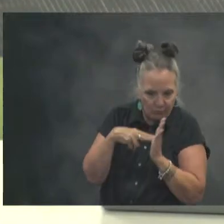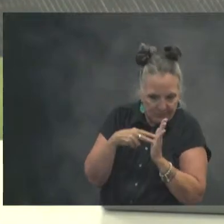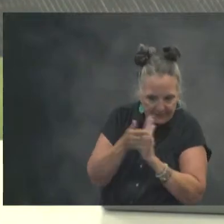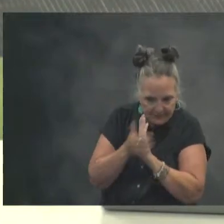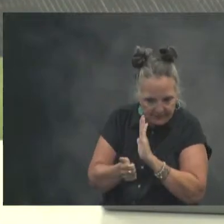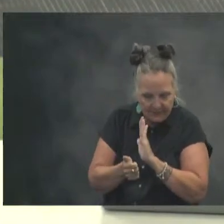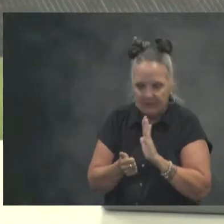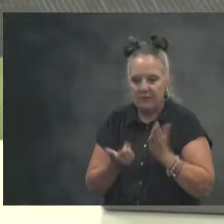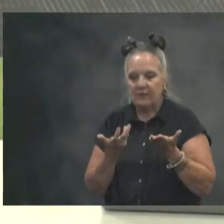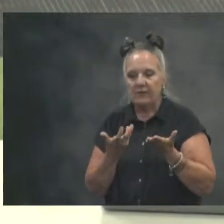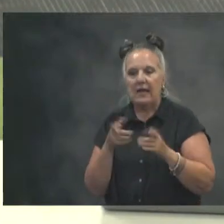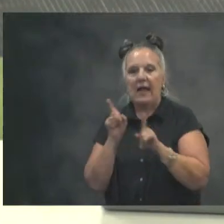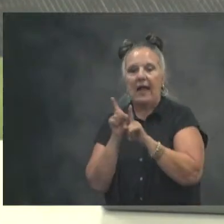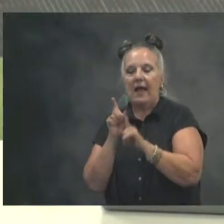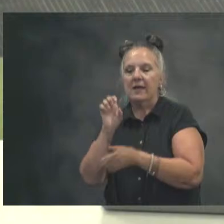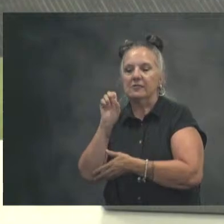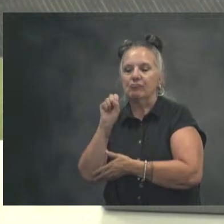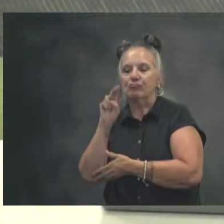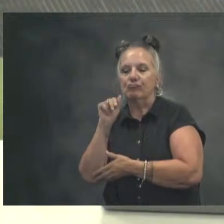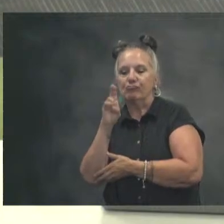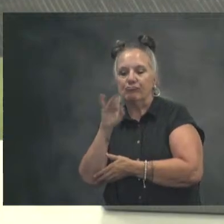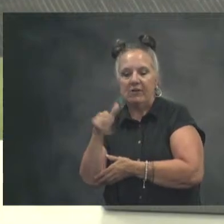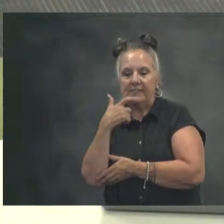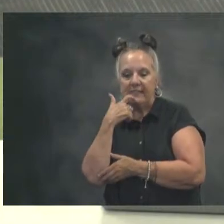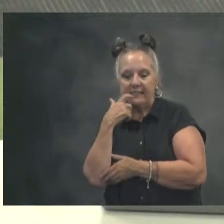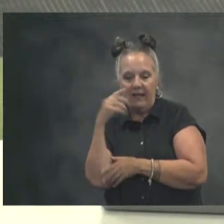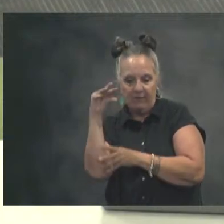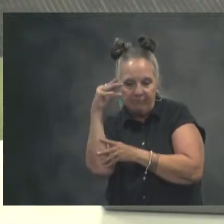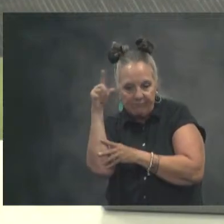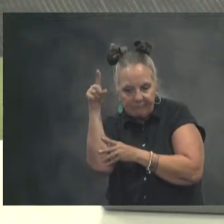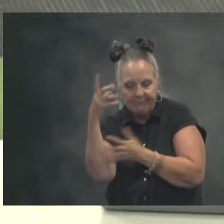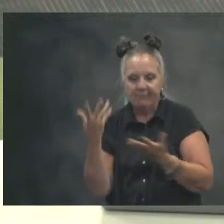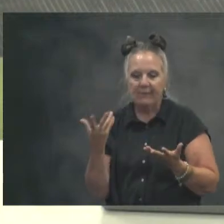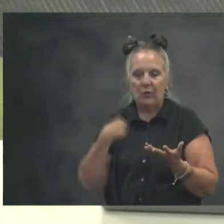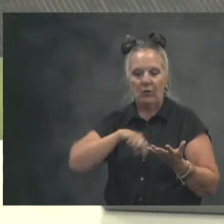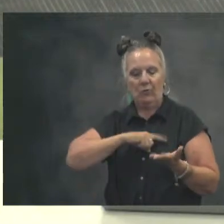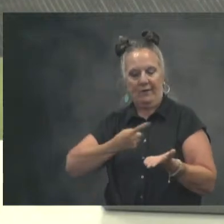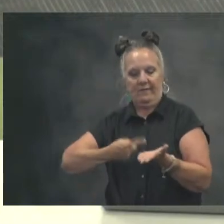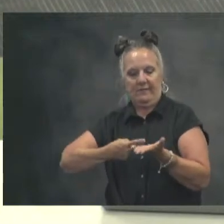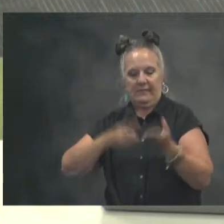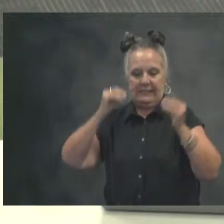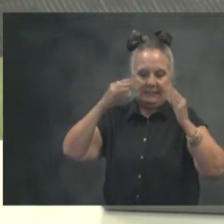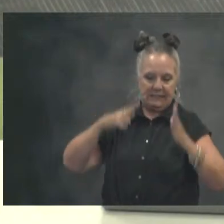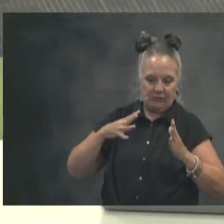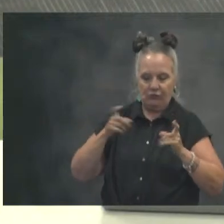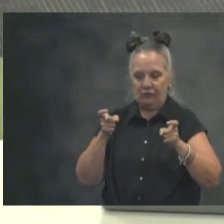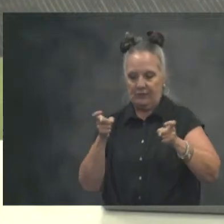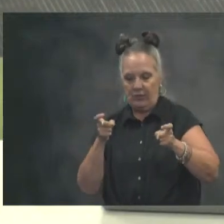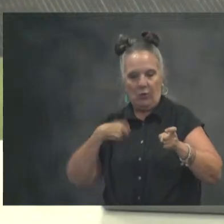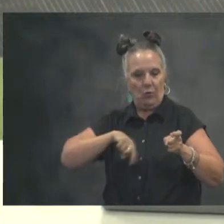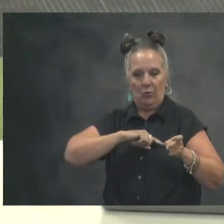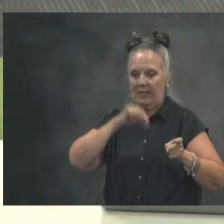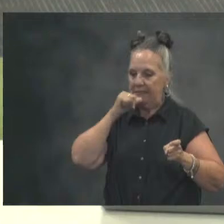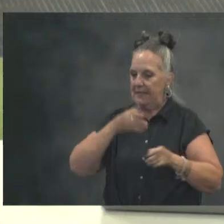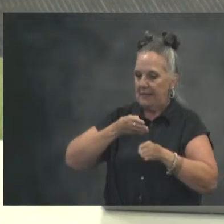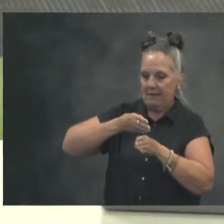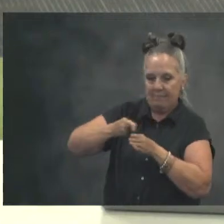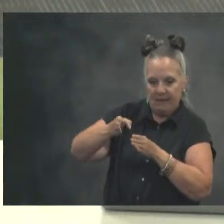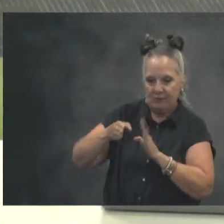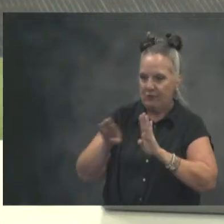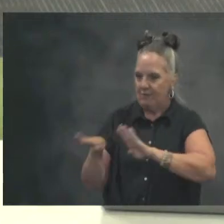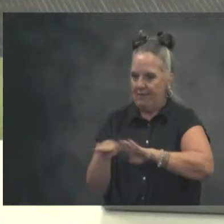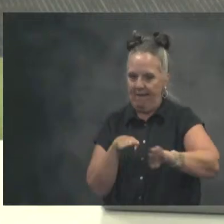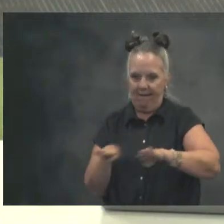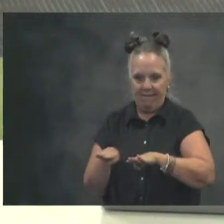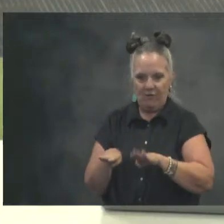as Ms. Saucy said in the video, and we've discussed previously, our teachers, administrators, we didn't major in behavioral